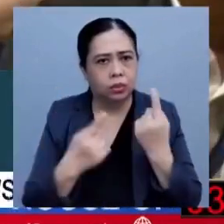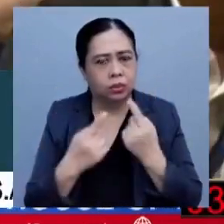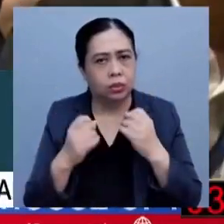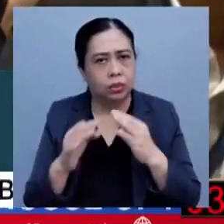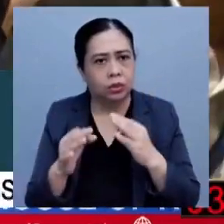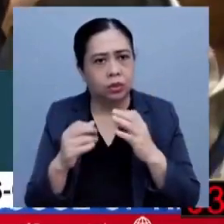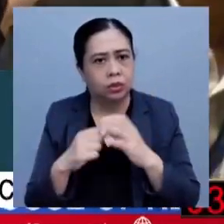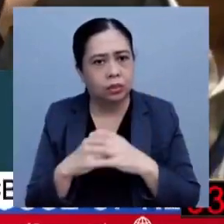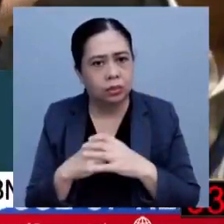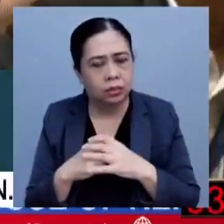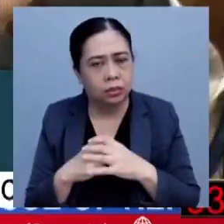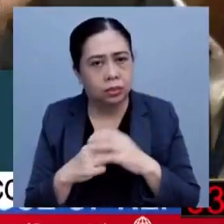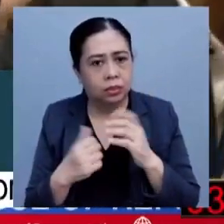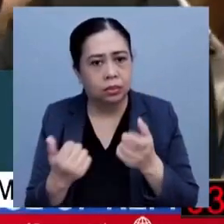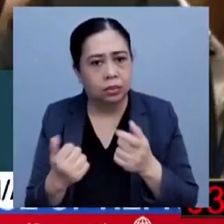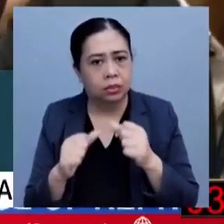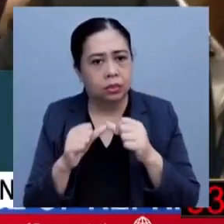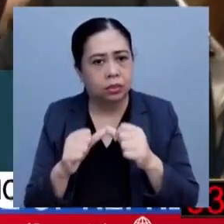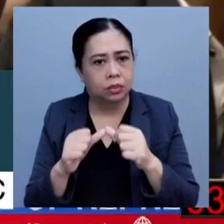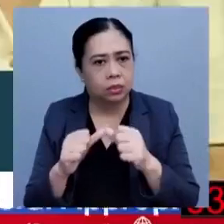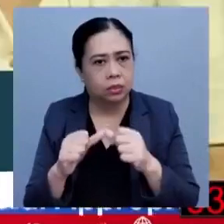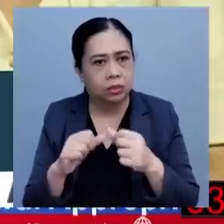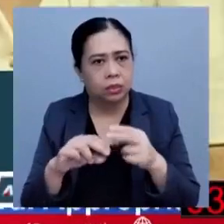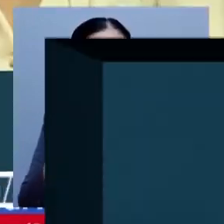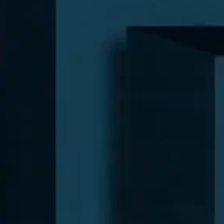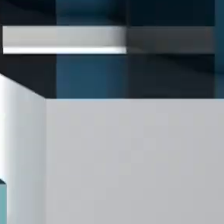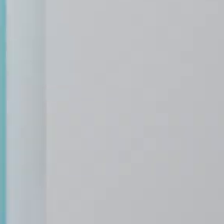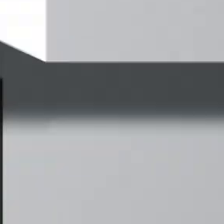secret funds will persist in government.